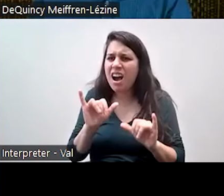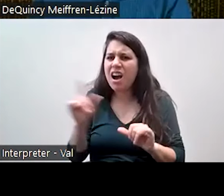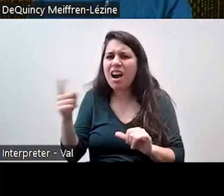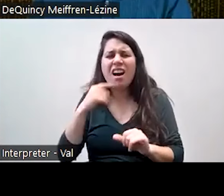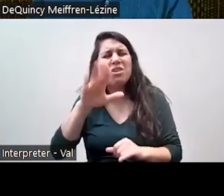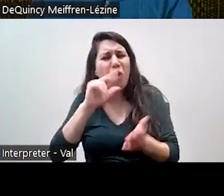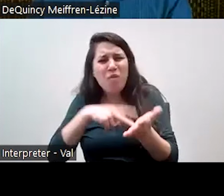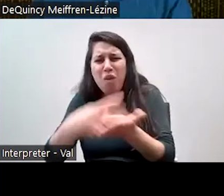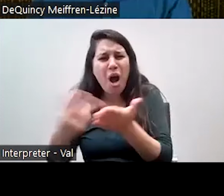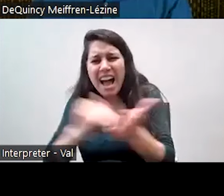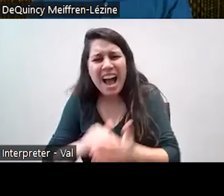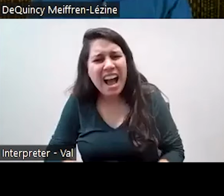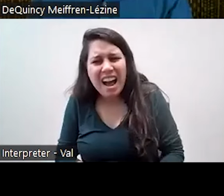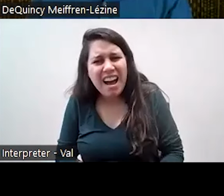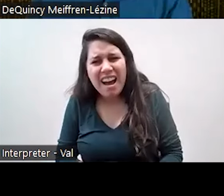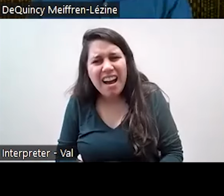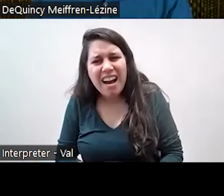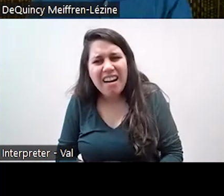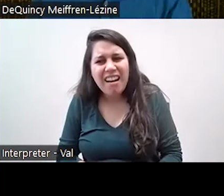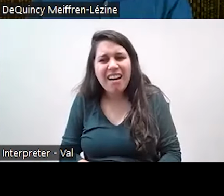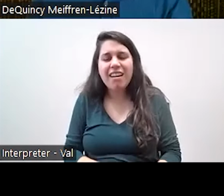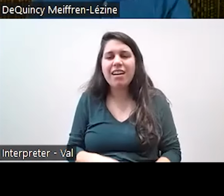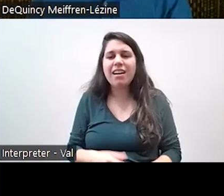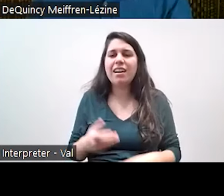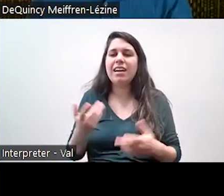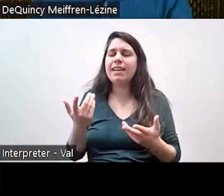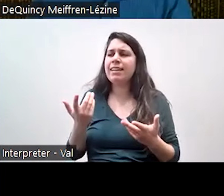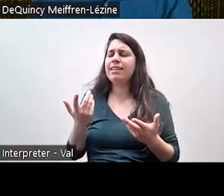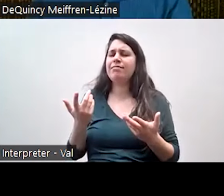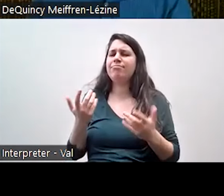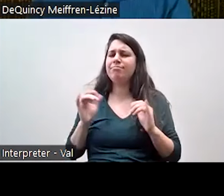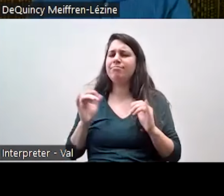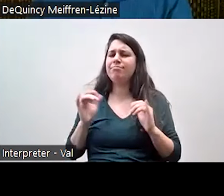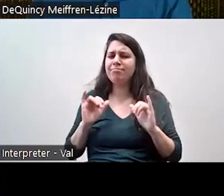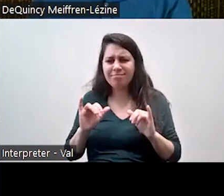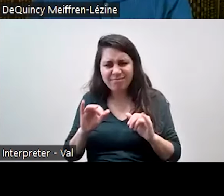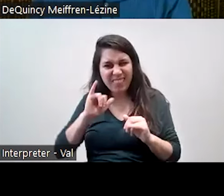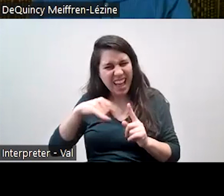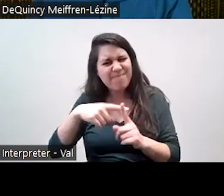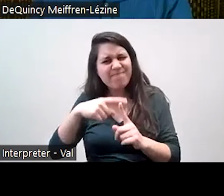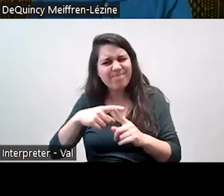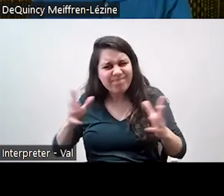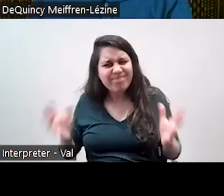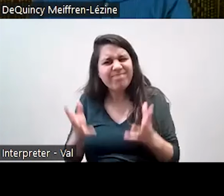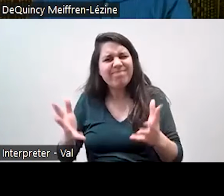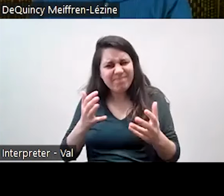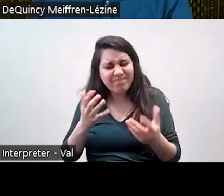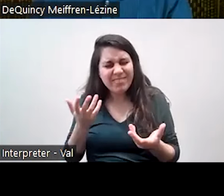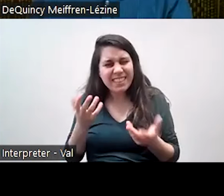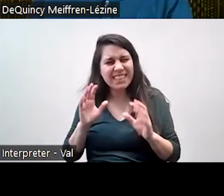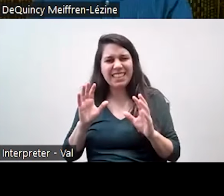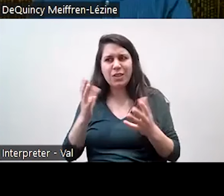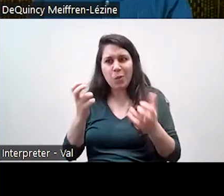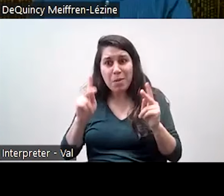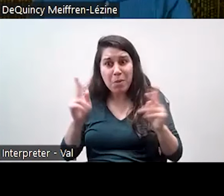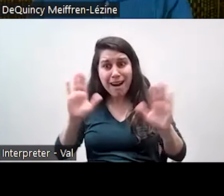again. And they just keep chanting, "Don't fall again." Not particularly encouraging to somebody. You want them to encourage you to get back in the